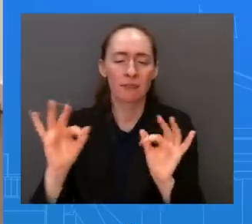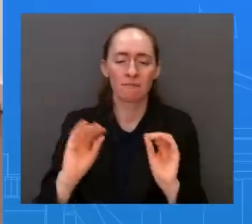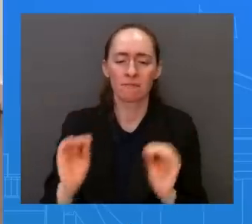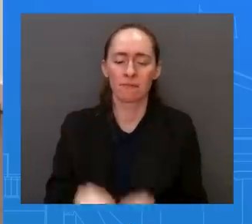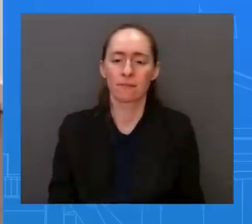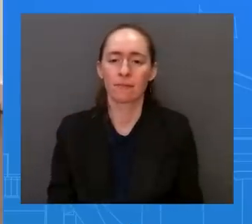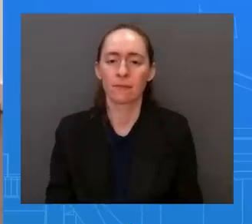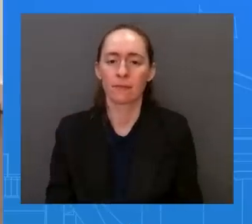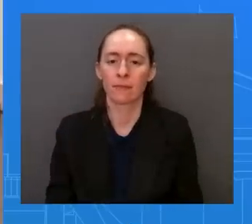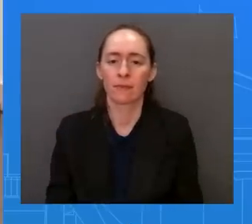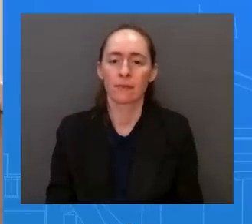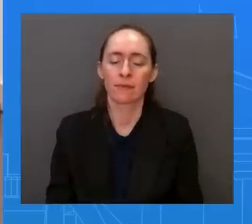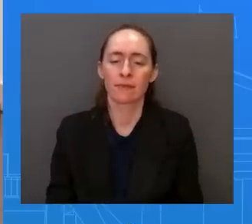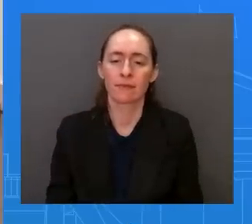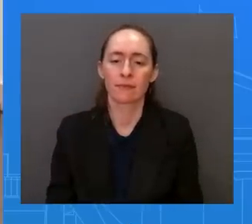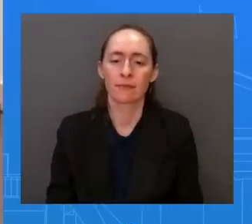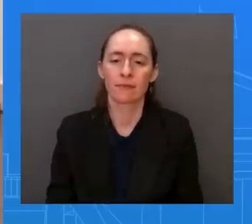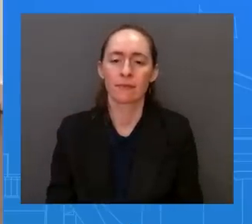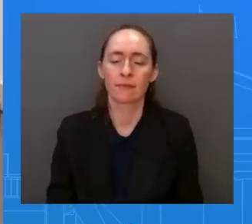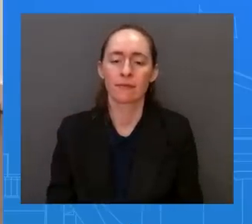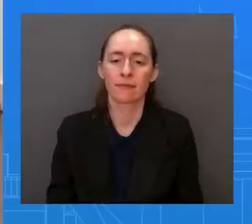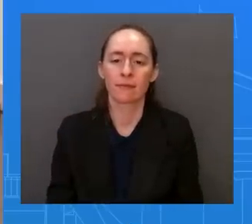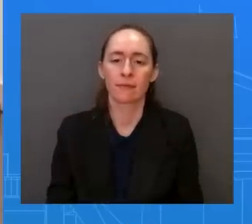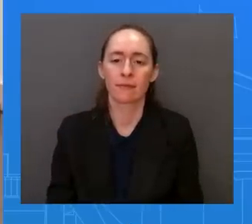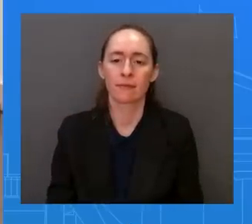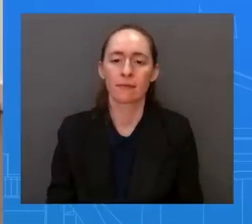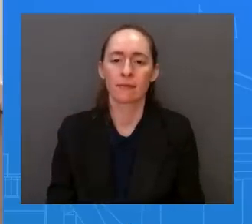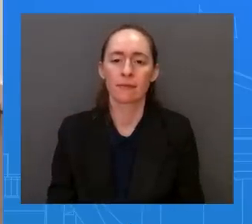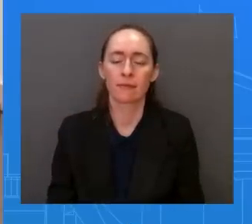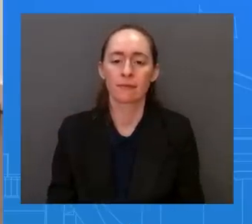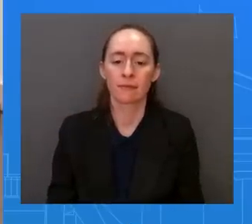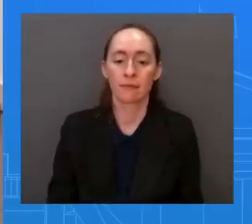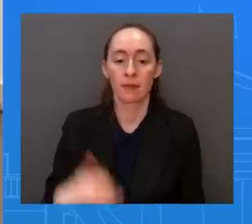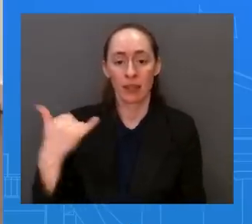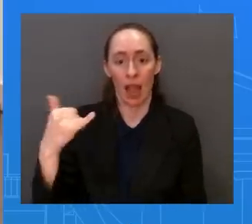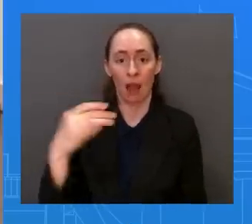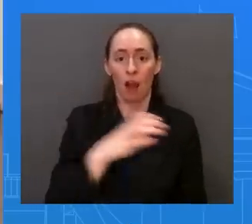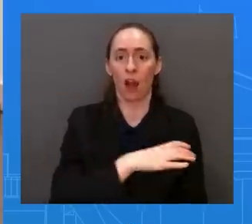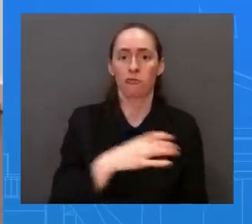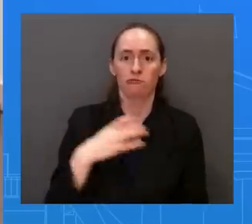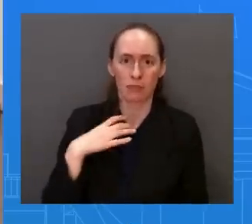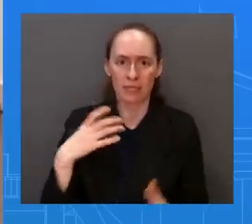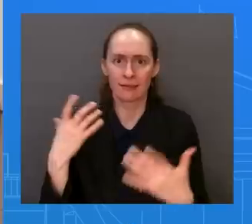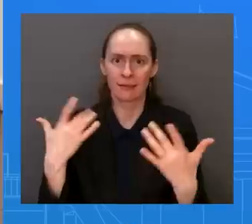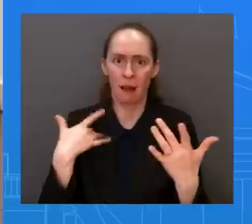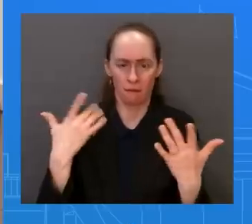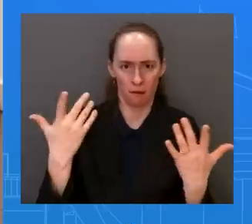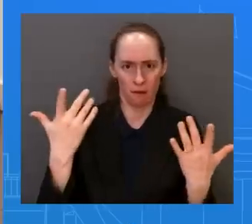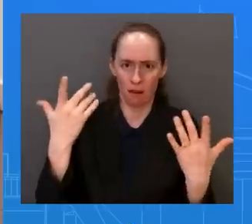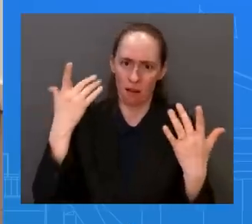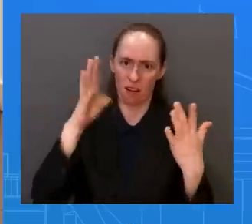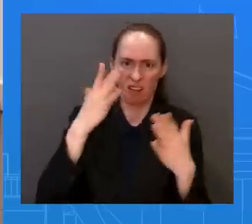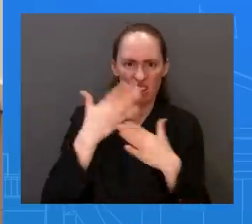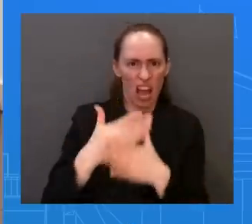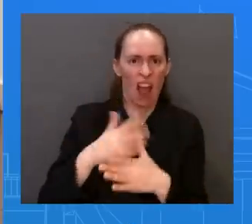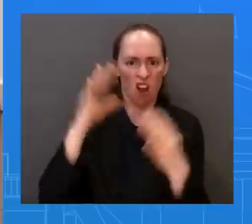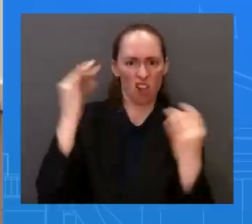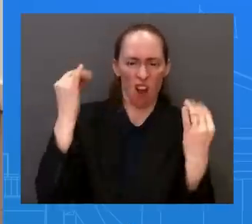it relates to TikTok and the national security implications of it. You have Congressman Ken Buck